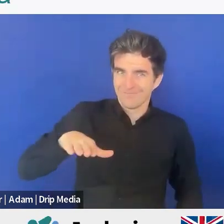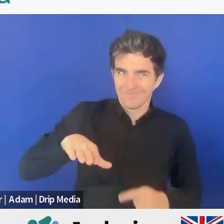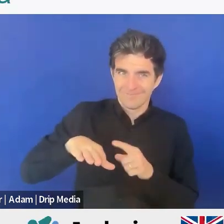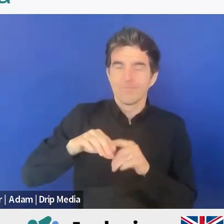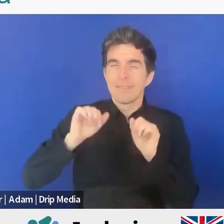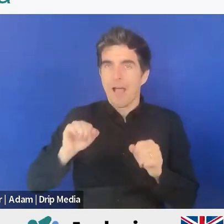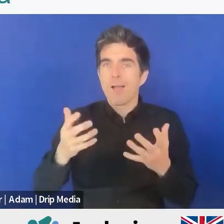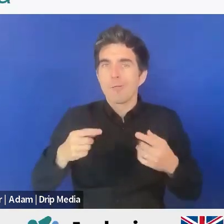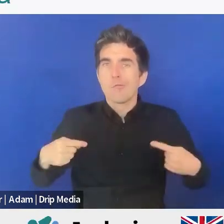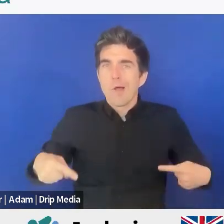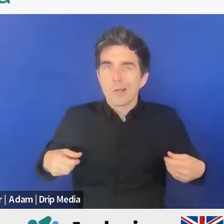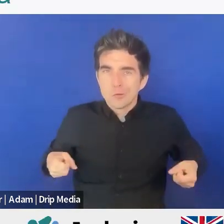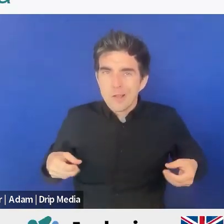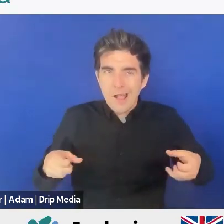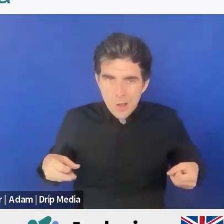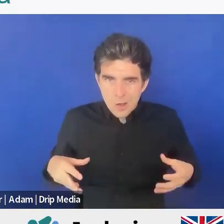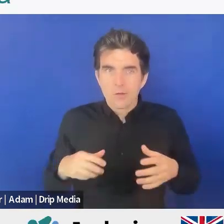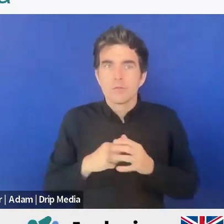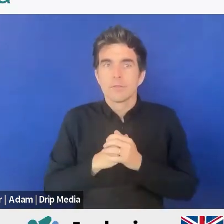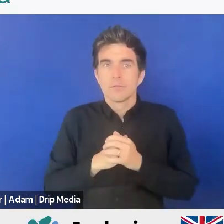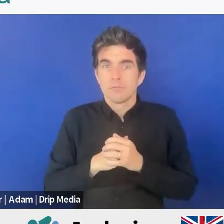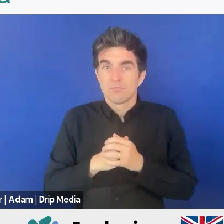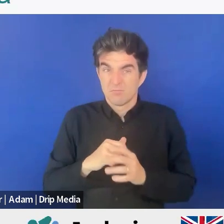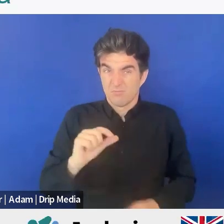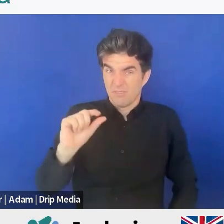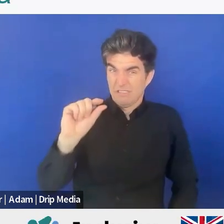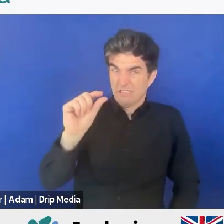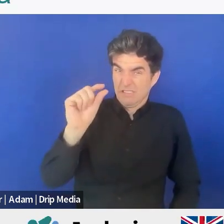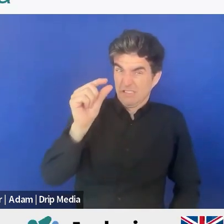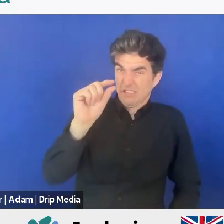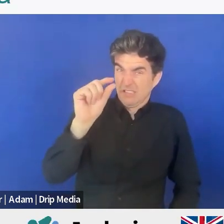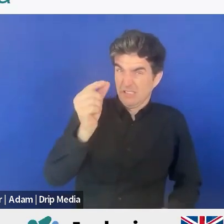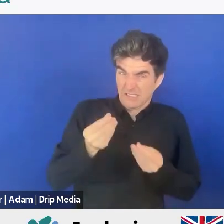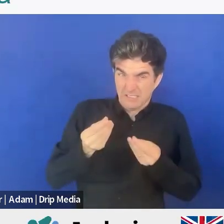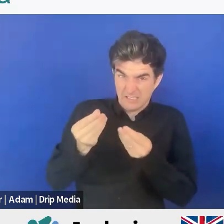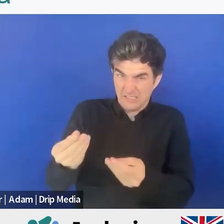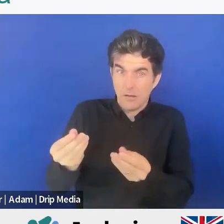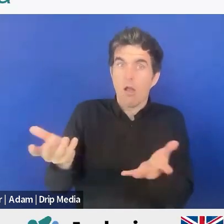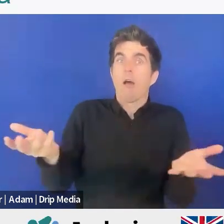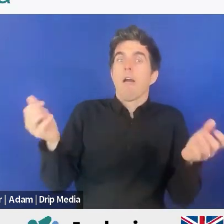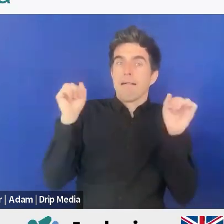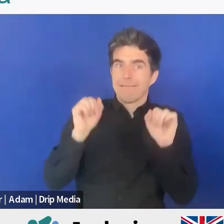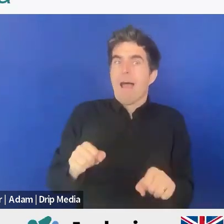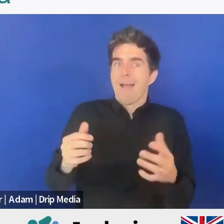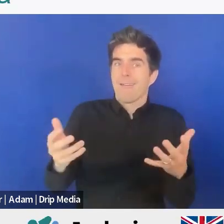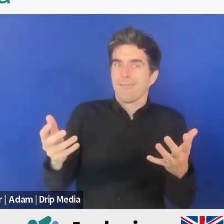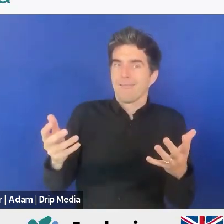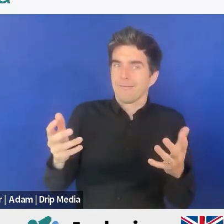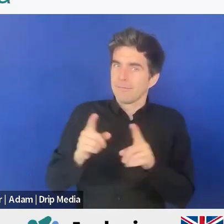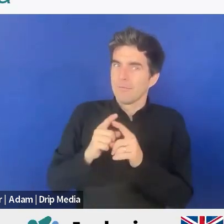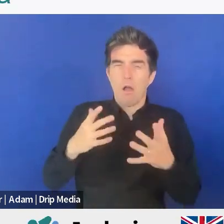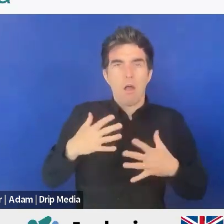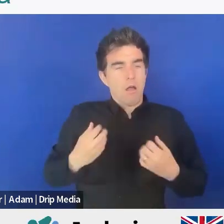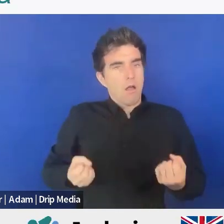son started school again, as well as the mother. She became the active parents in her community